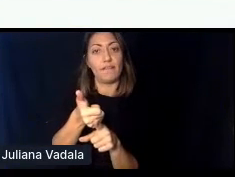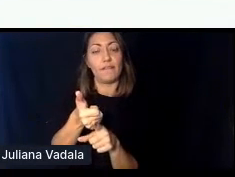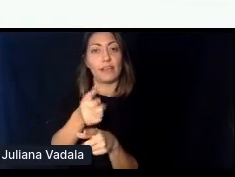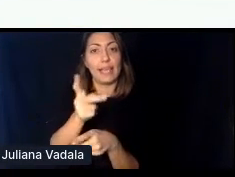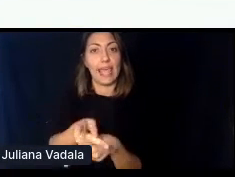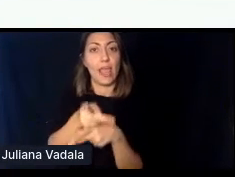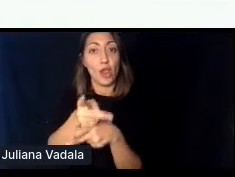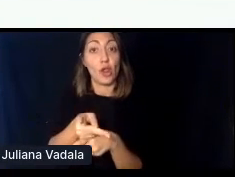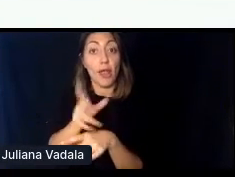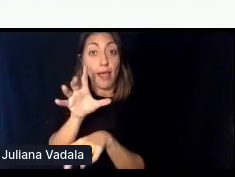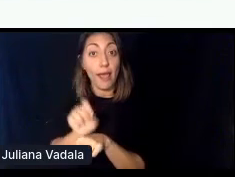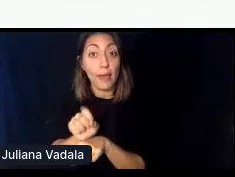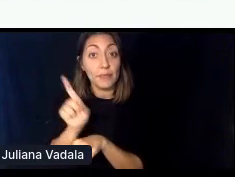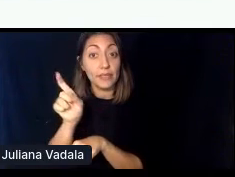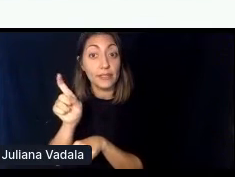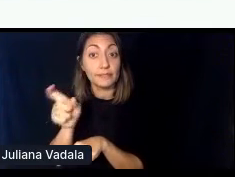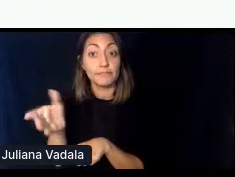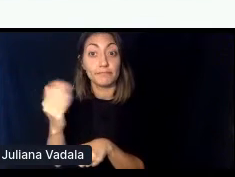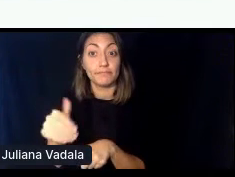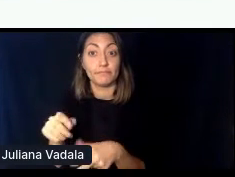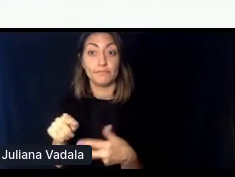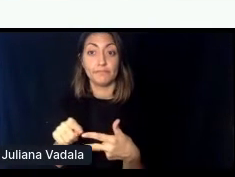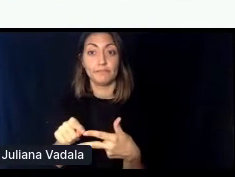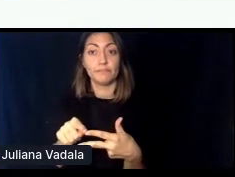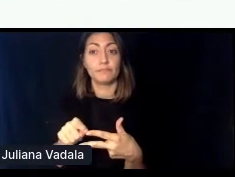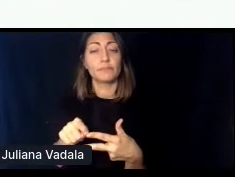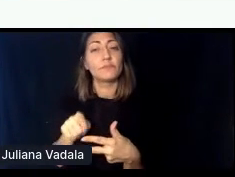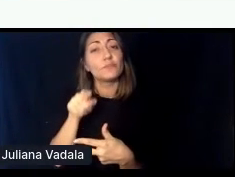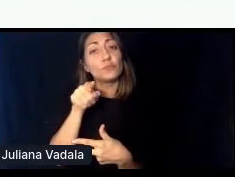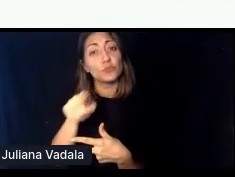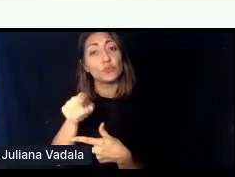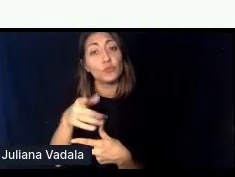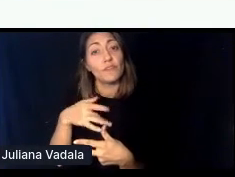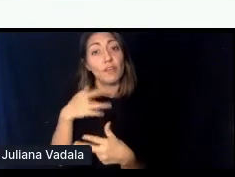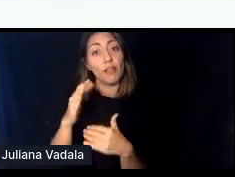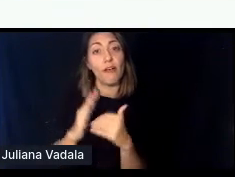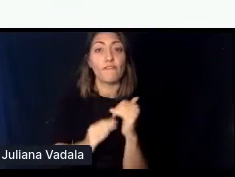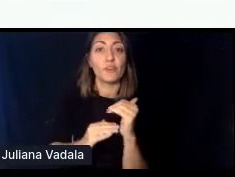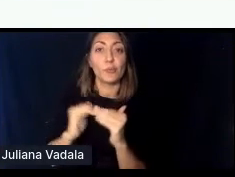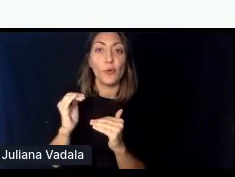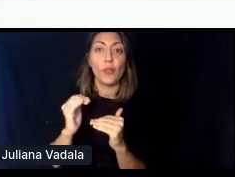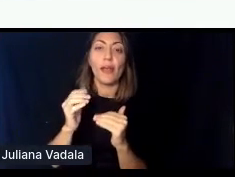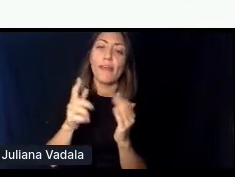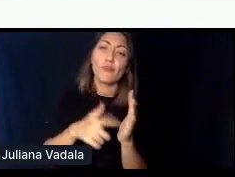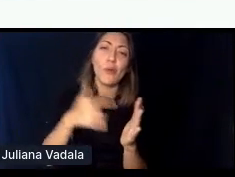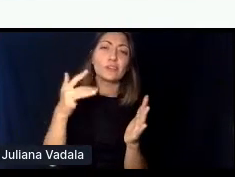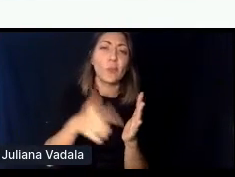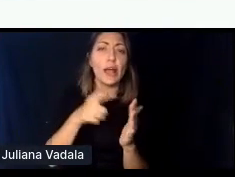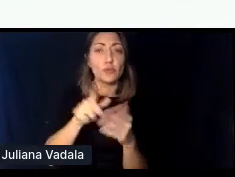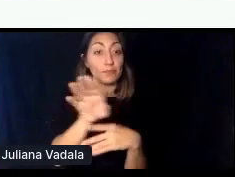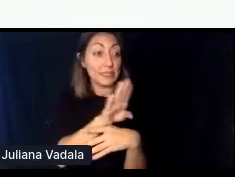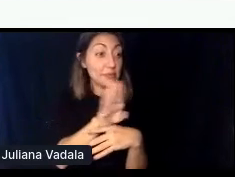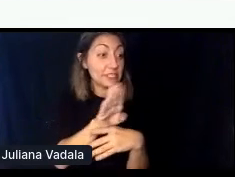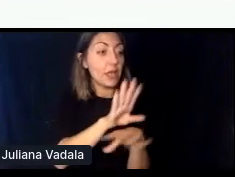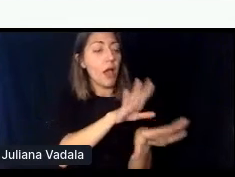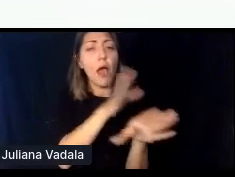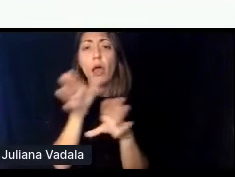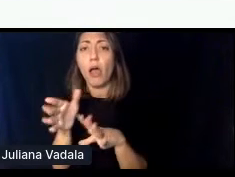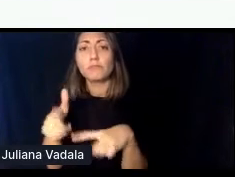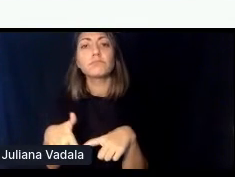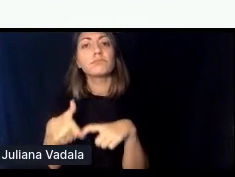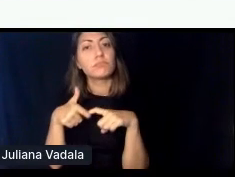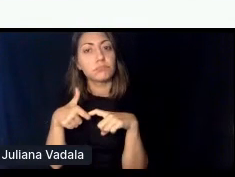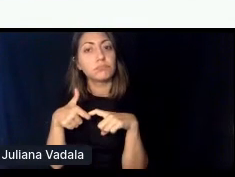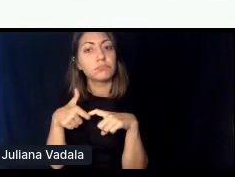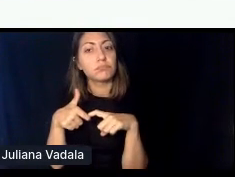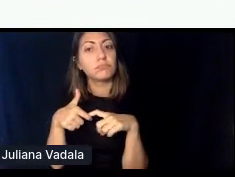So as you are answering the questions there, you can see how you and others in our community here are answering